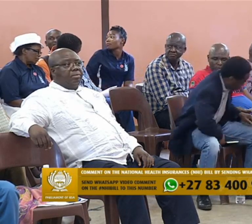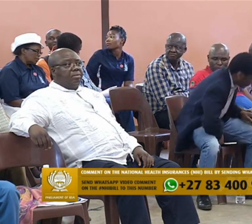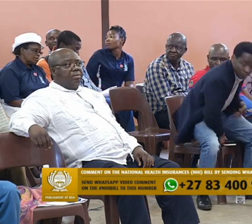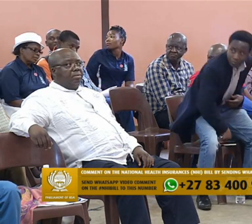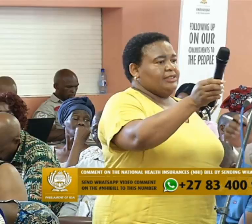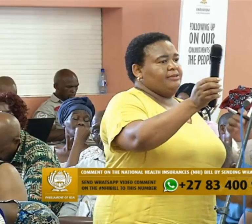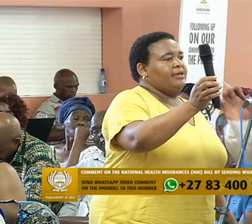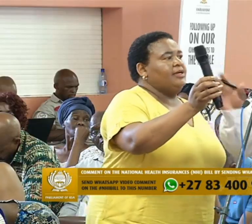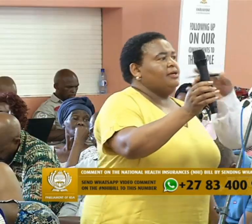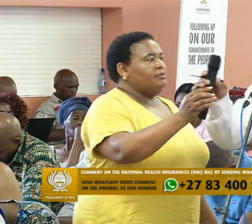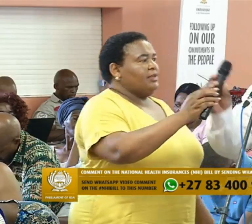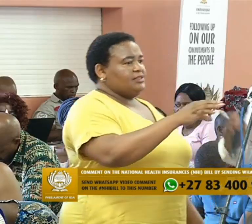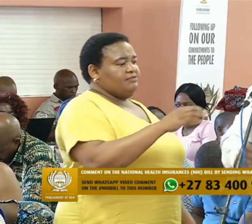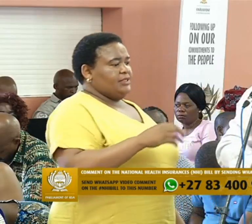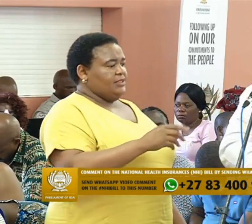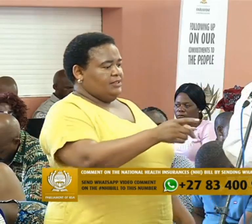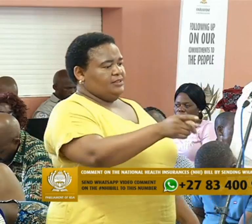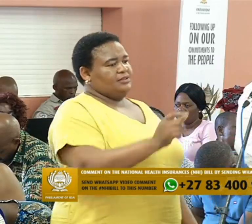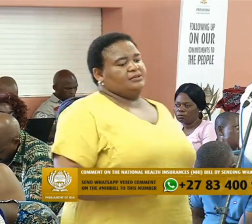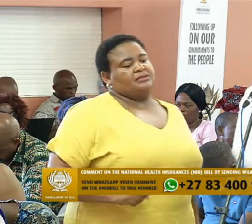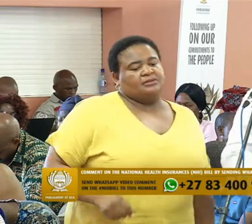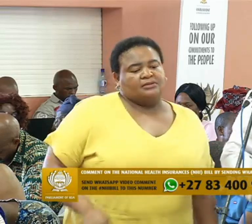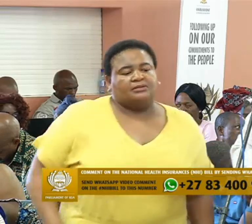Finally, even himself, the Son of God,